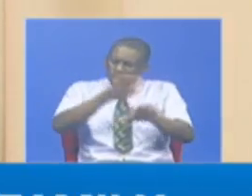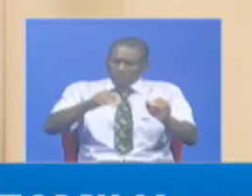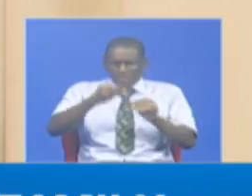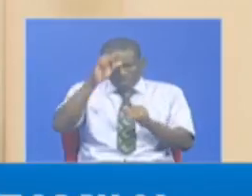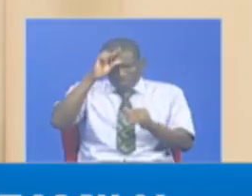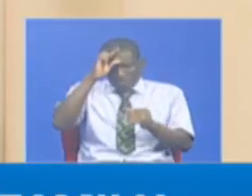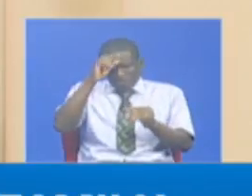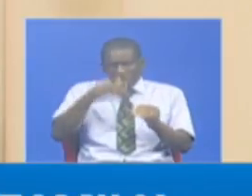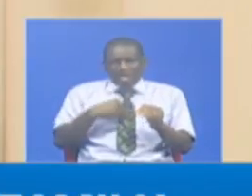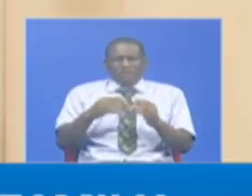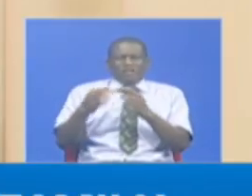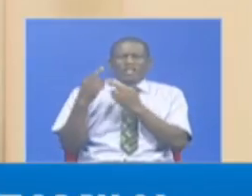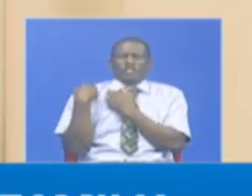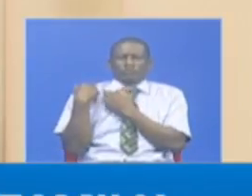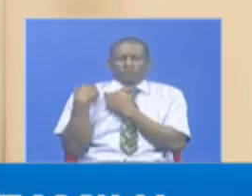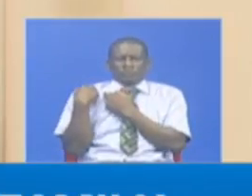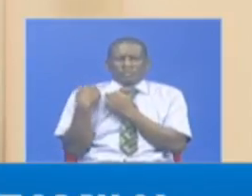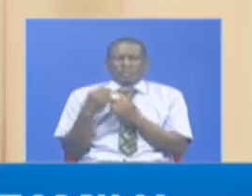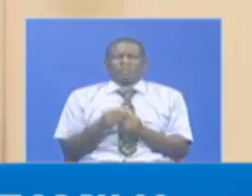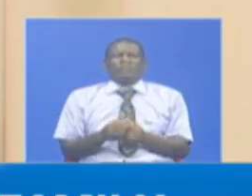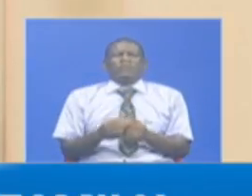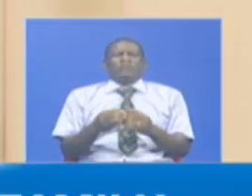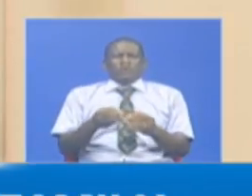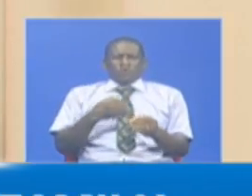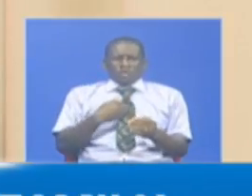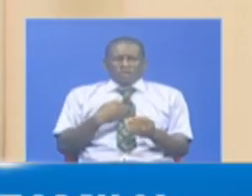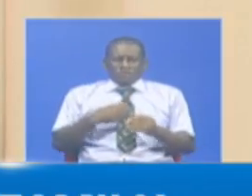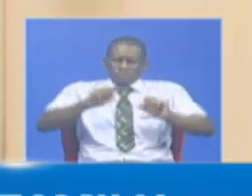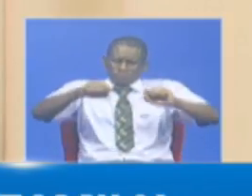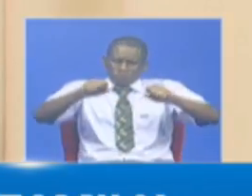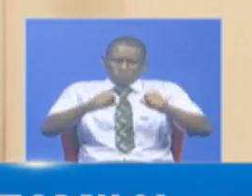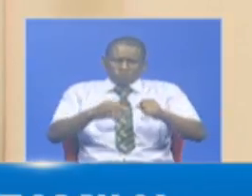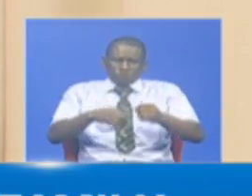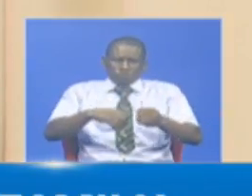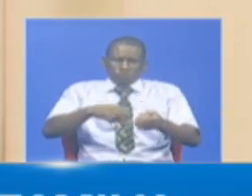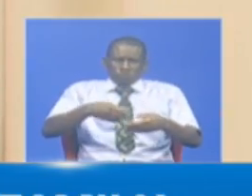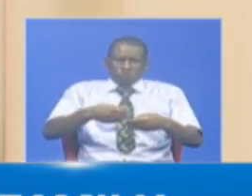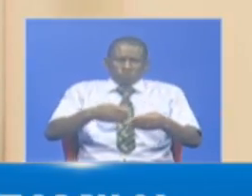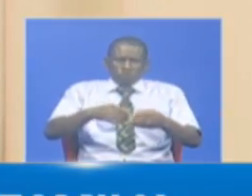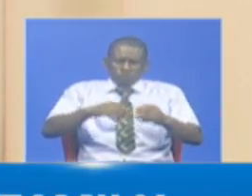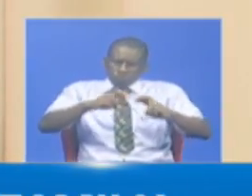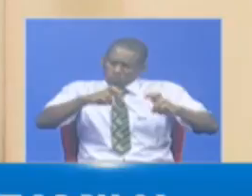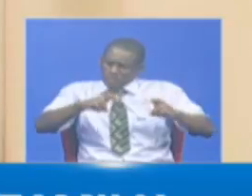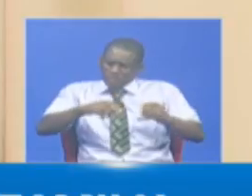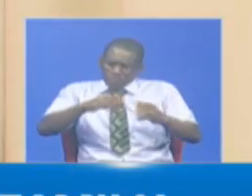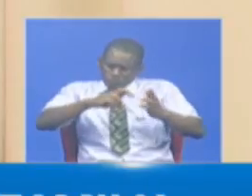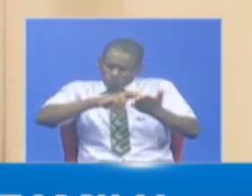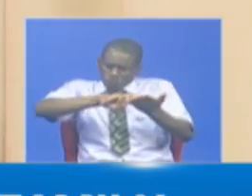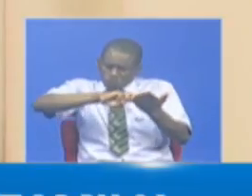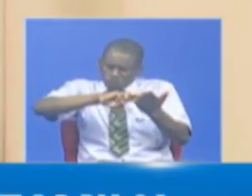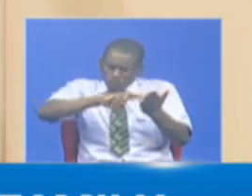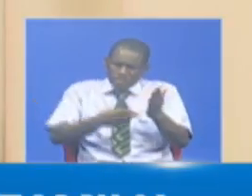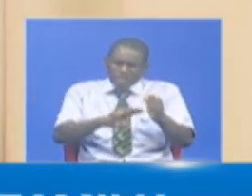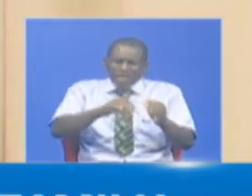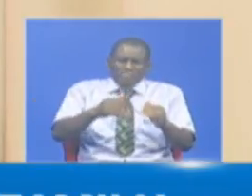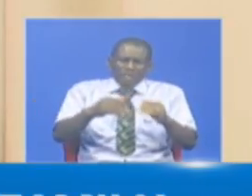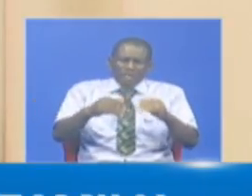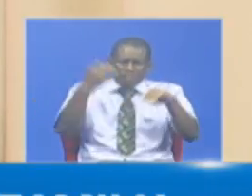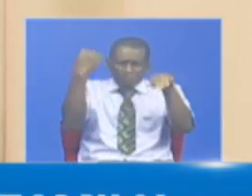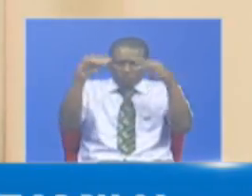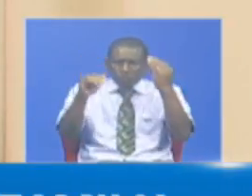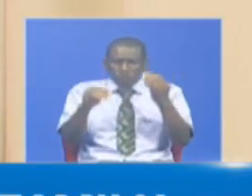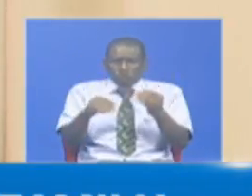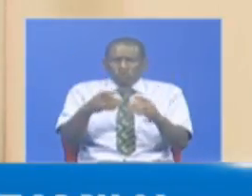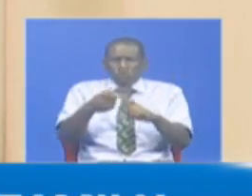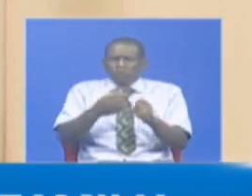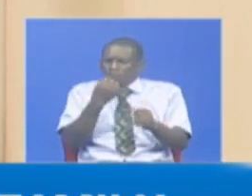level of responsibility. There's an ability to contract and look at other experts between medical experts. We need to